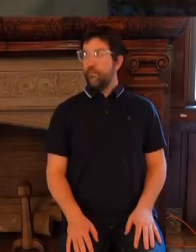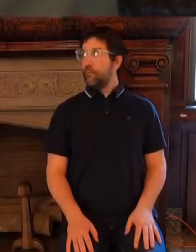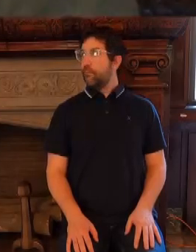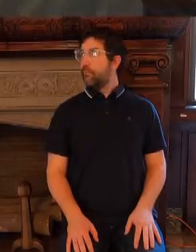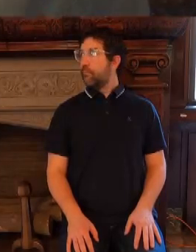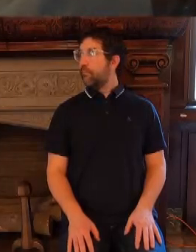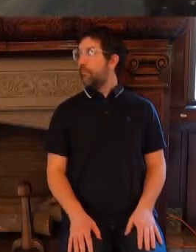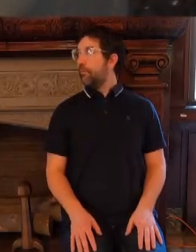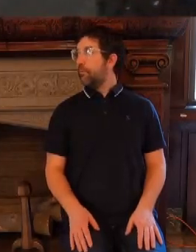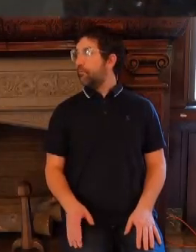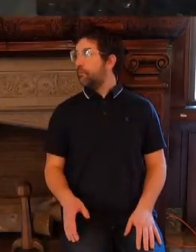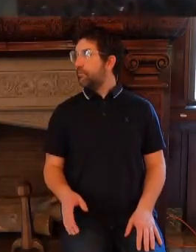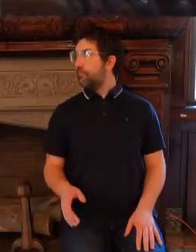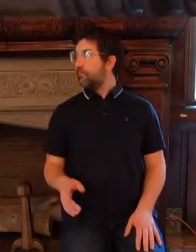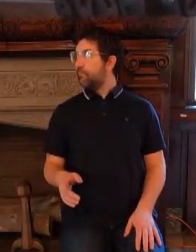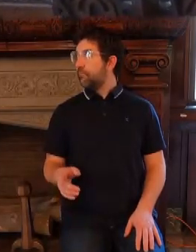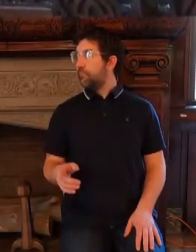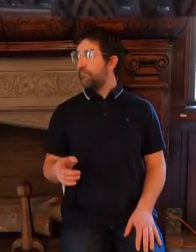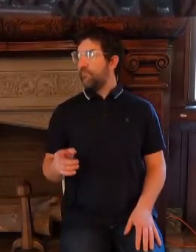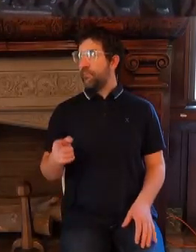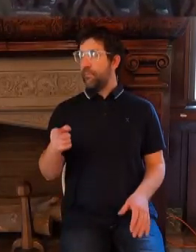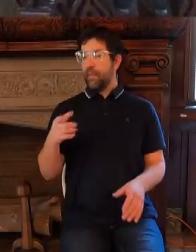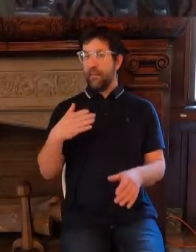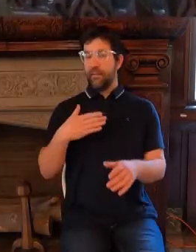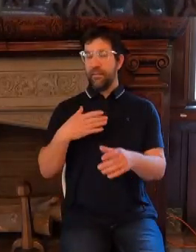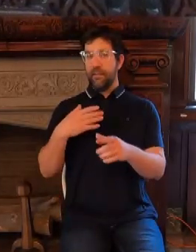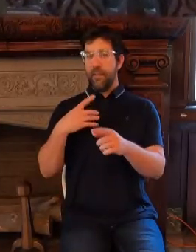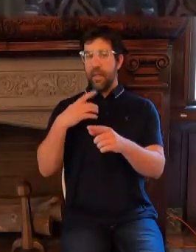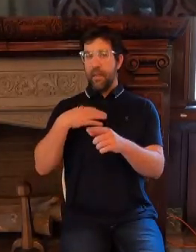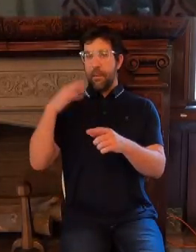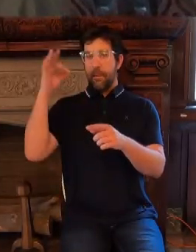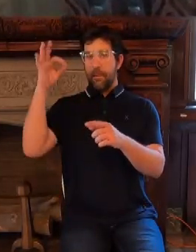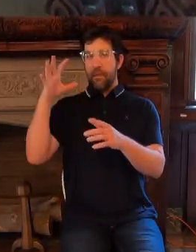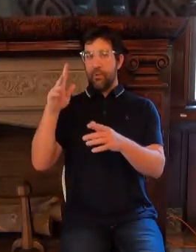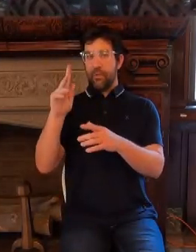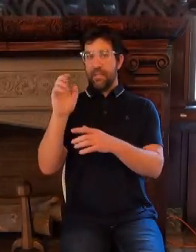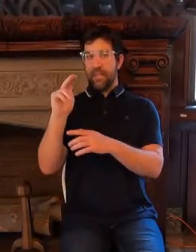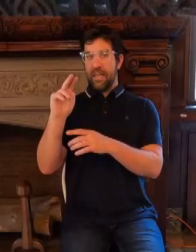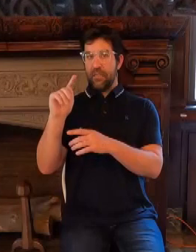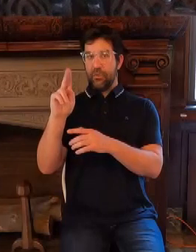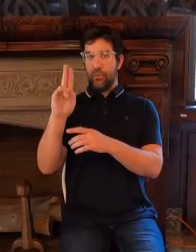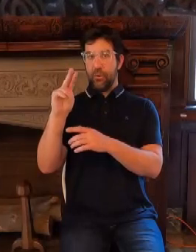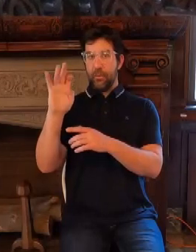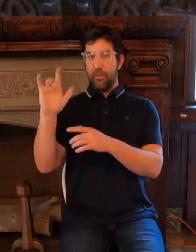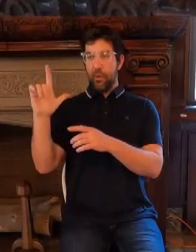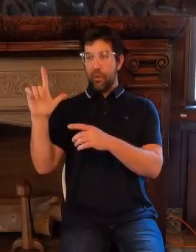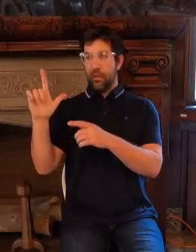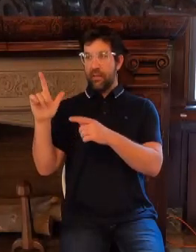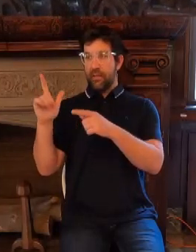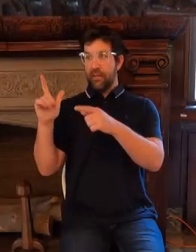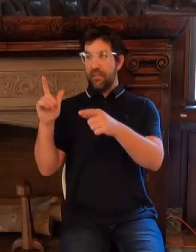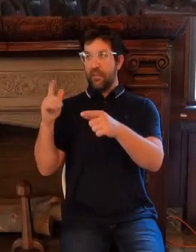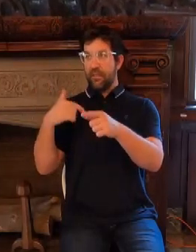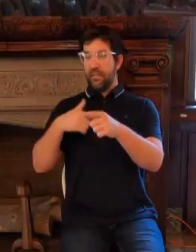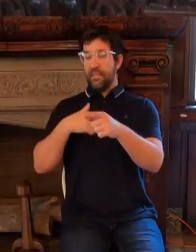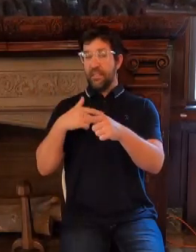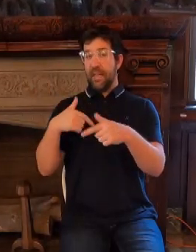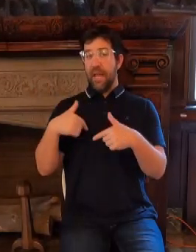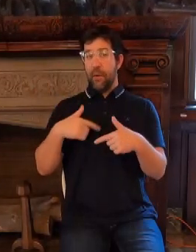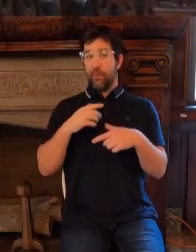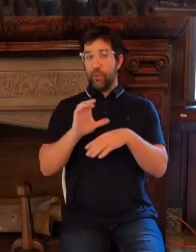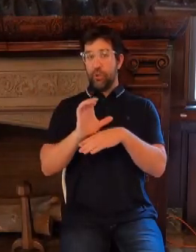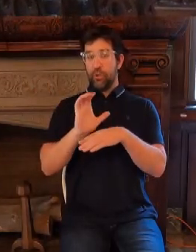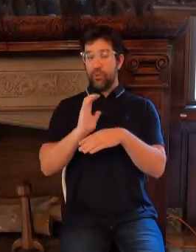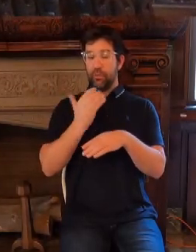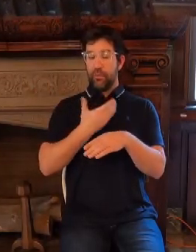Sharon White is also half of the welcoming team. I'm Pastor Ken Turnbull. This is Allegheny Center Alliance Church. We love